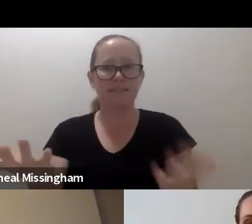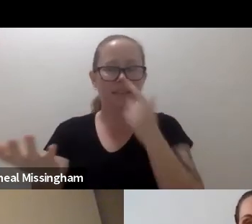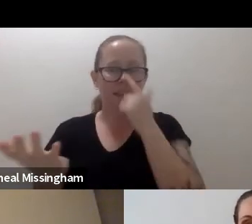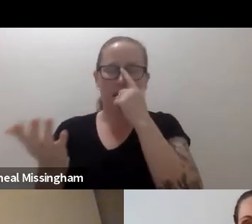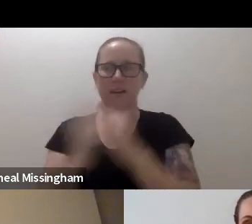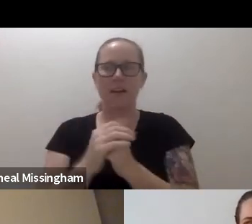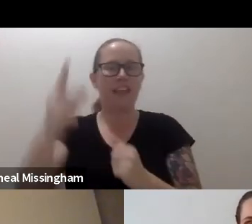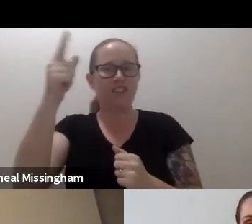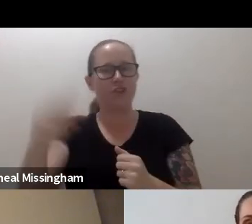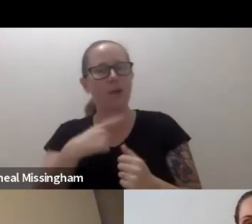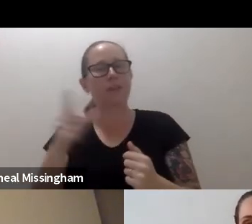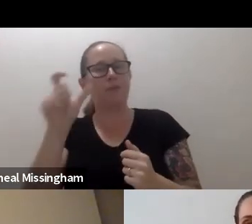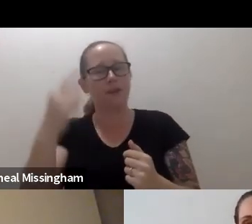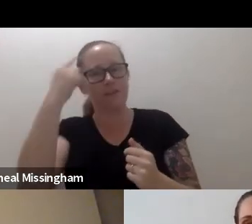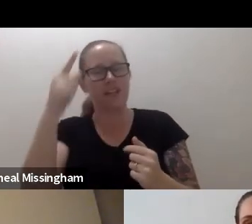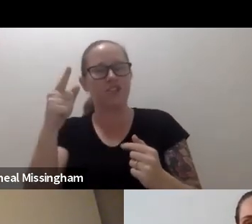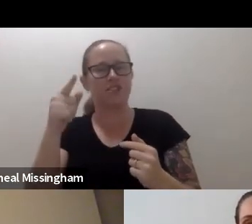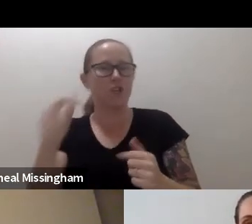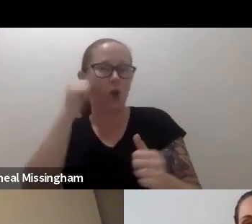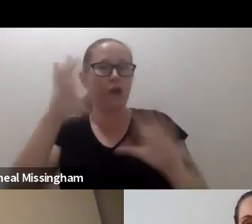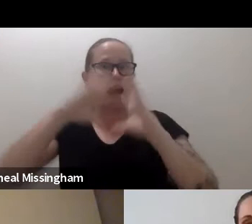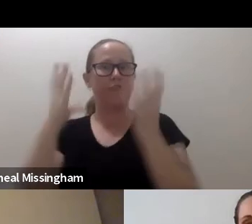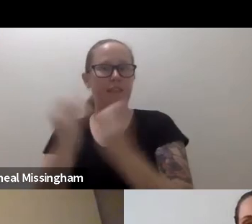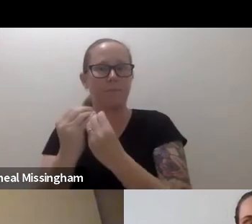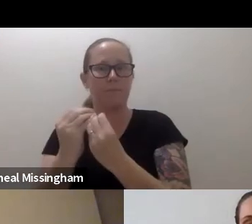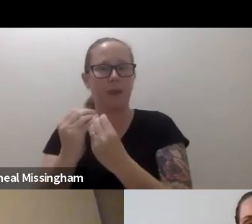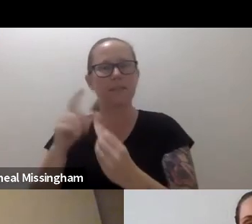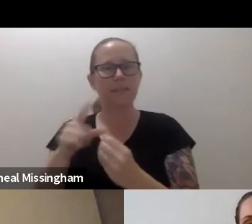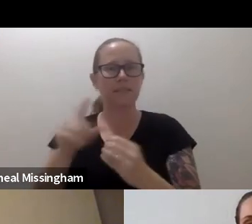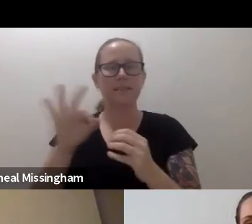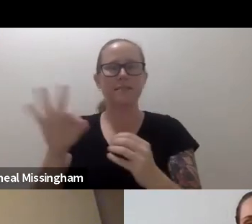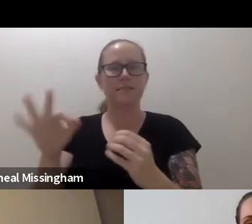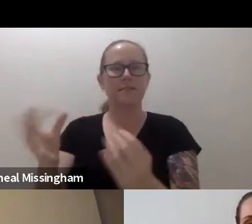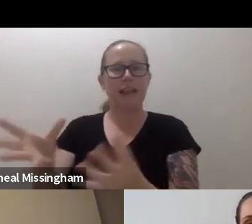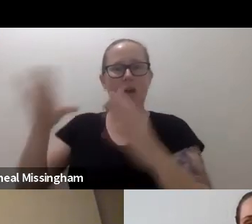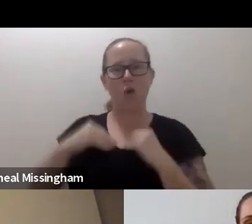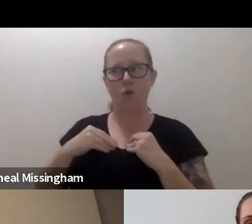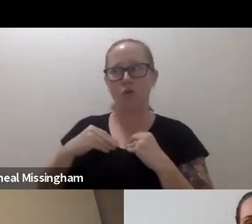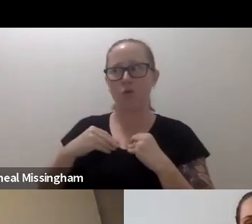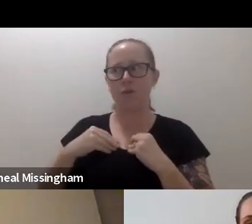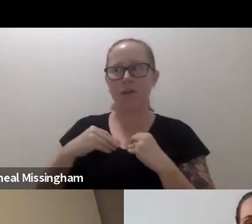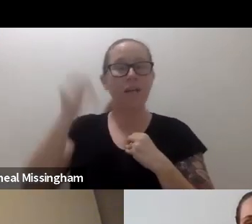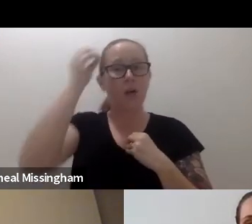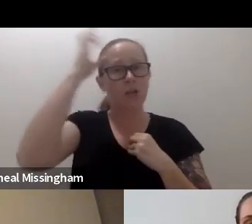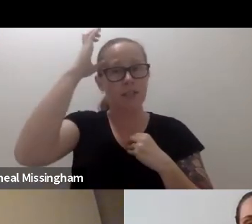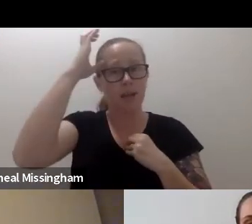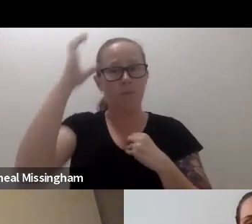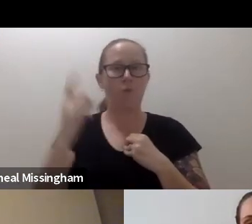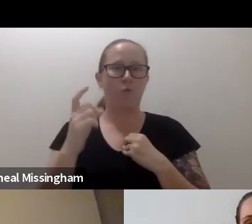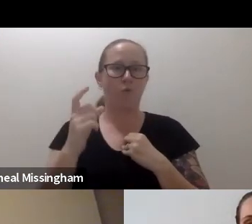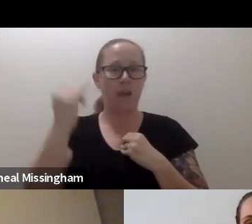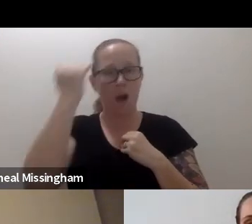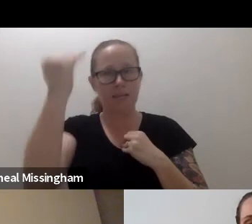that? You know, because that person thinks she knows everything but doesn't take on the